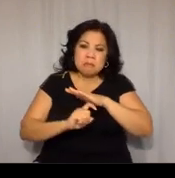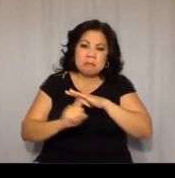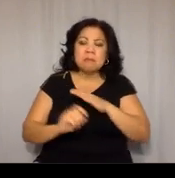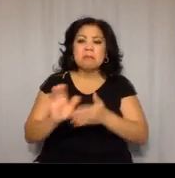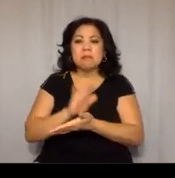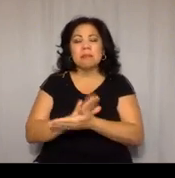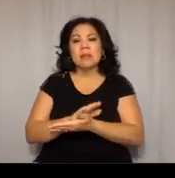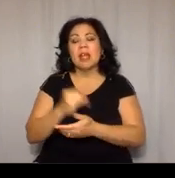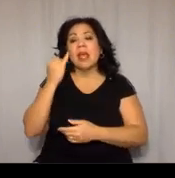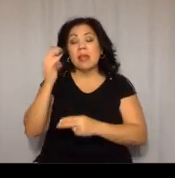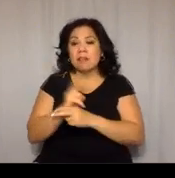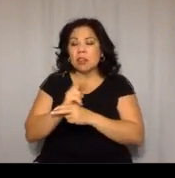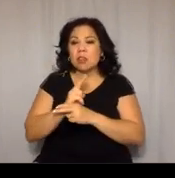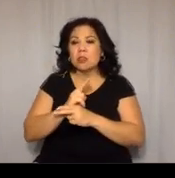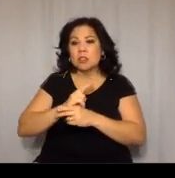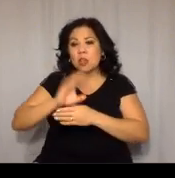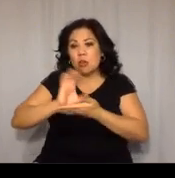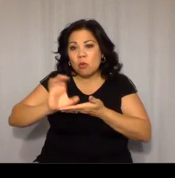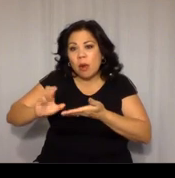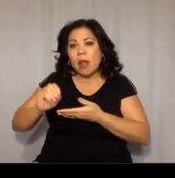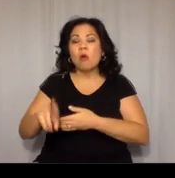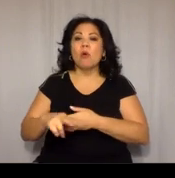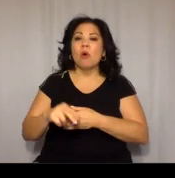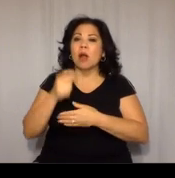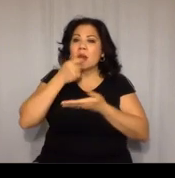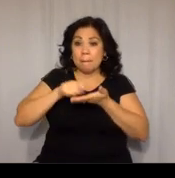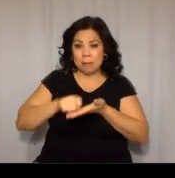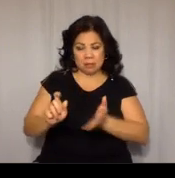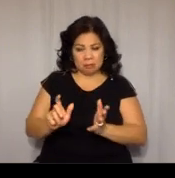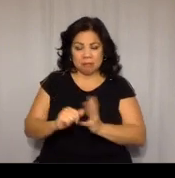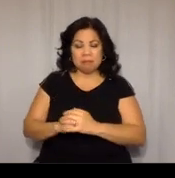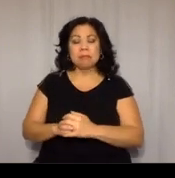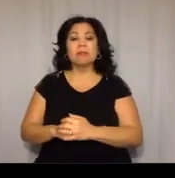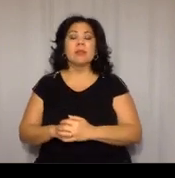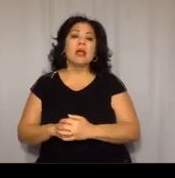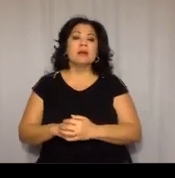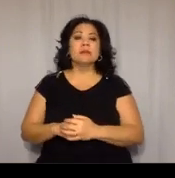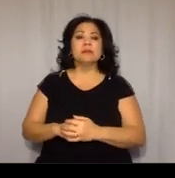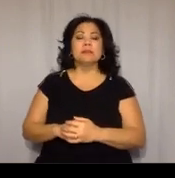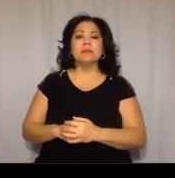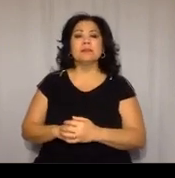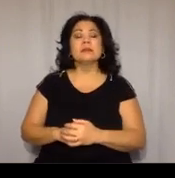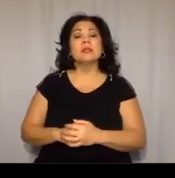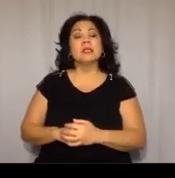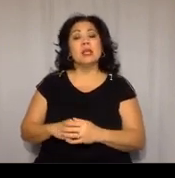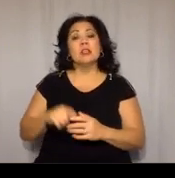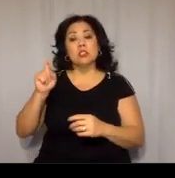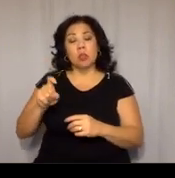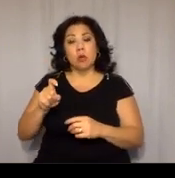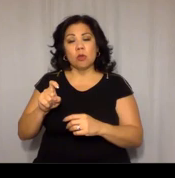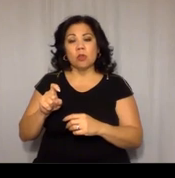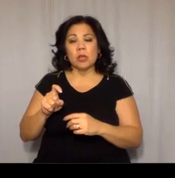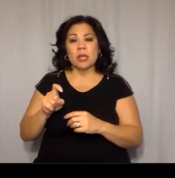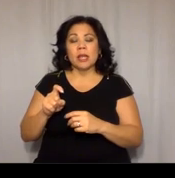maybe colored pencils instead of paint. So in order to get started, what you're going to need is to assemble a bunch of